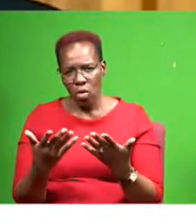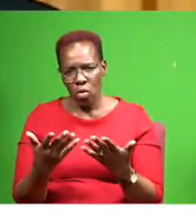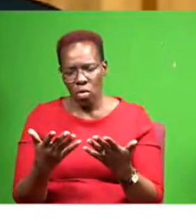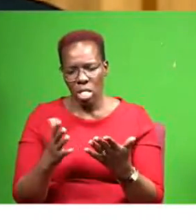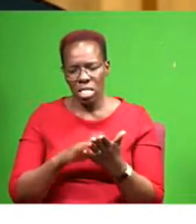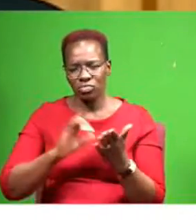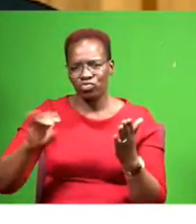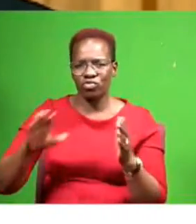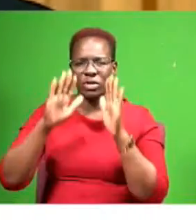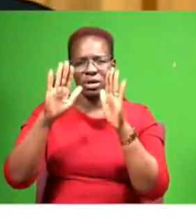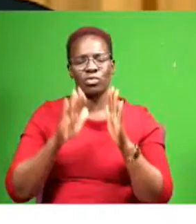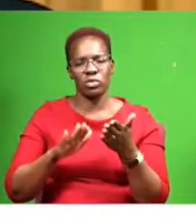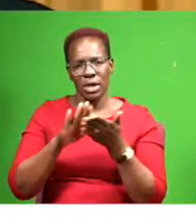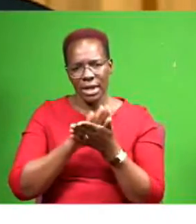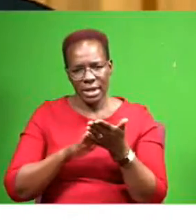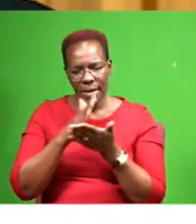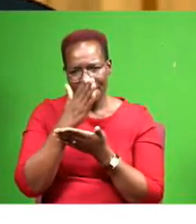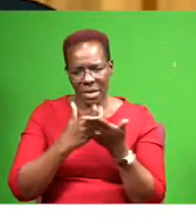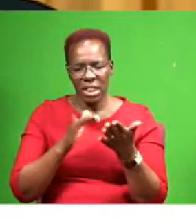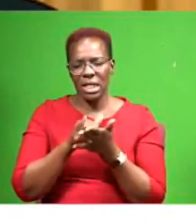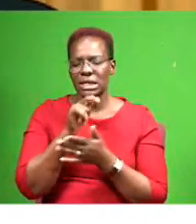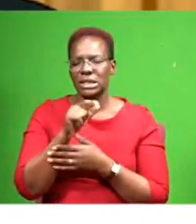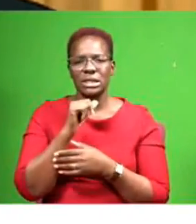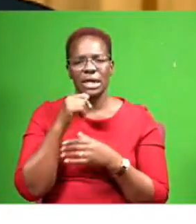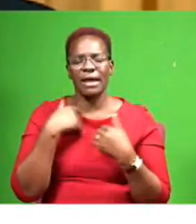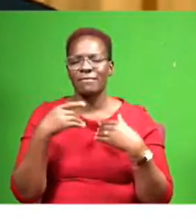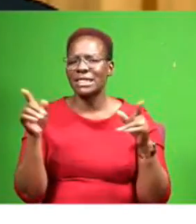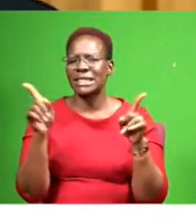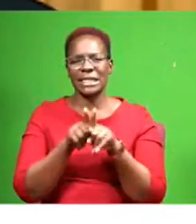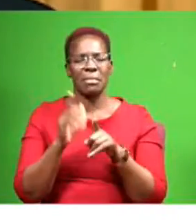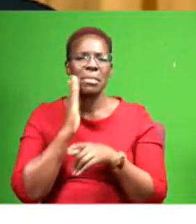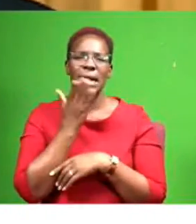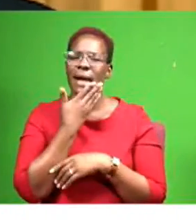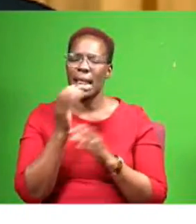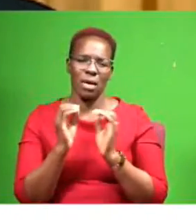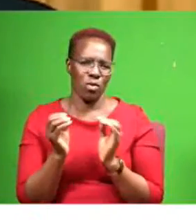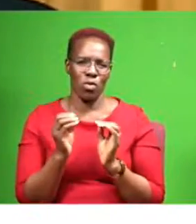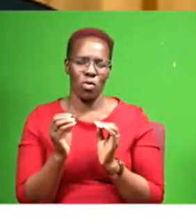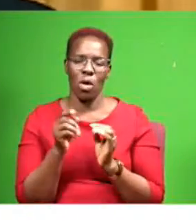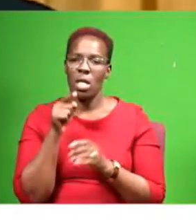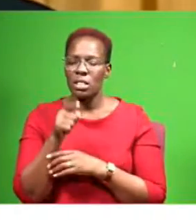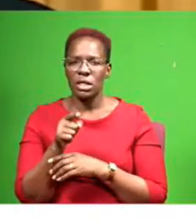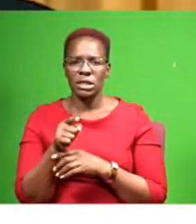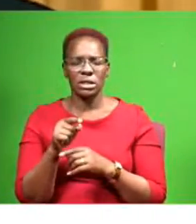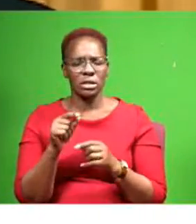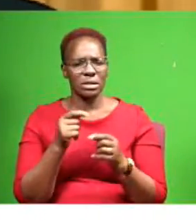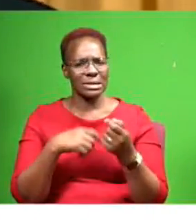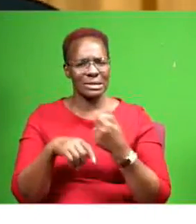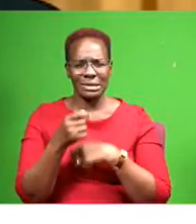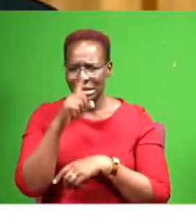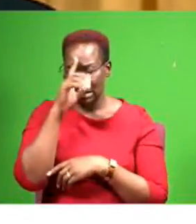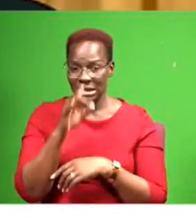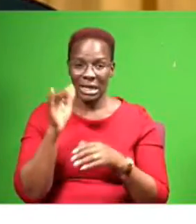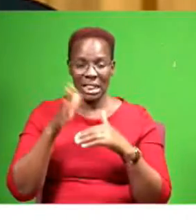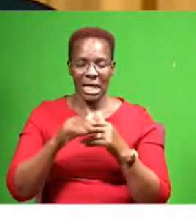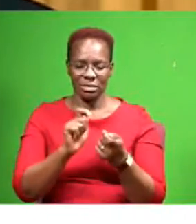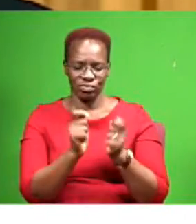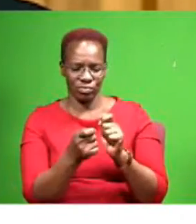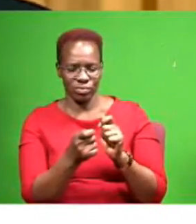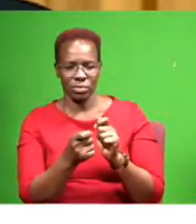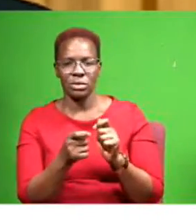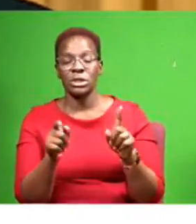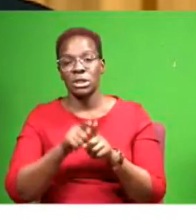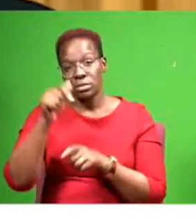significant parts so that it no longer has the same identity. This is more drastic than amendment. I bear in mind